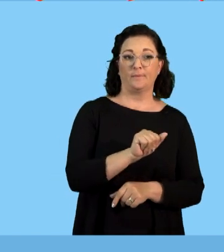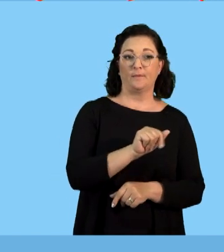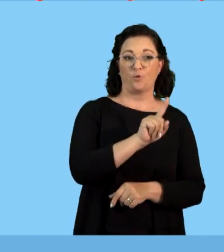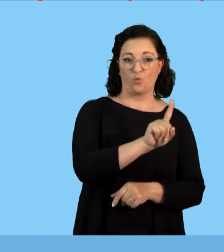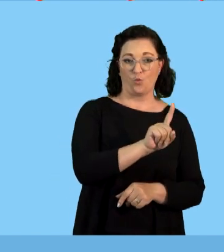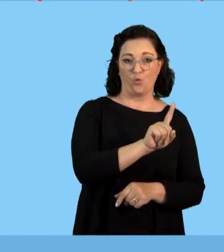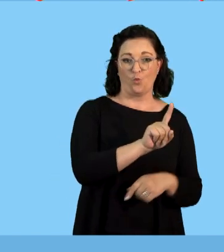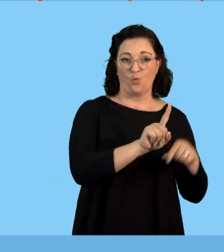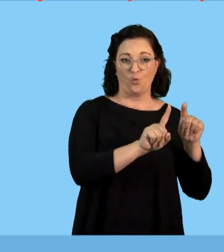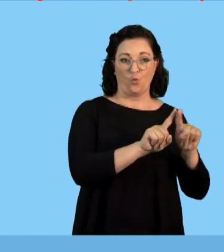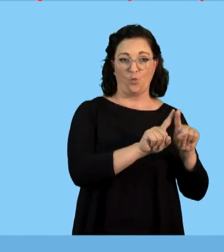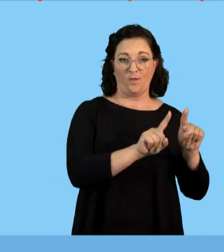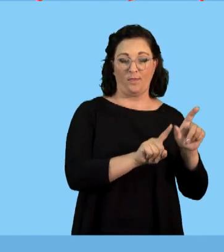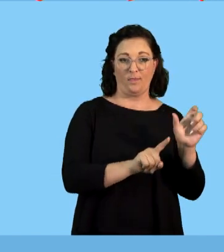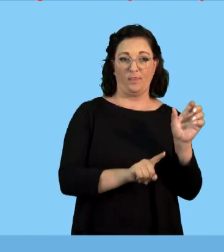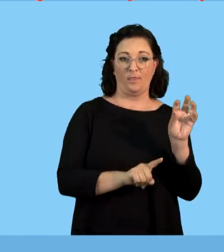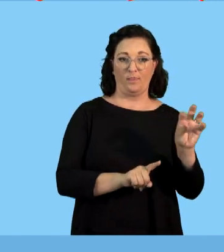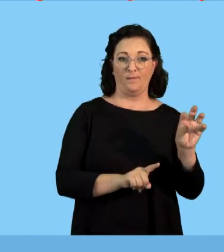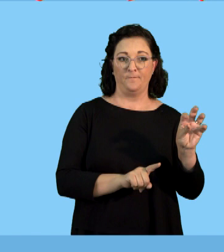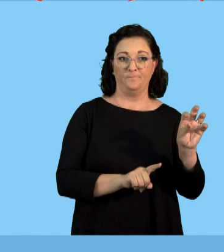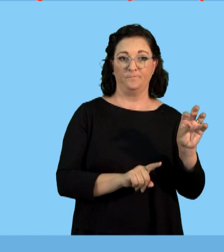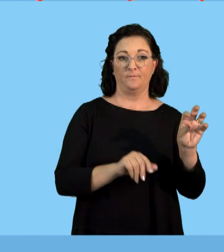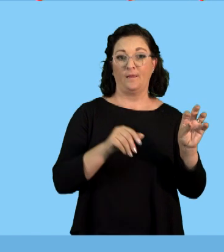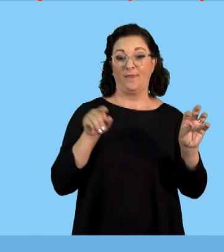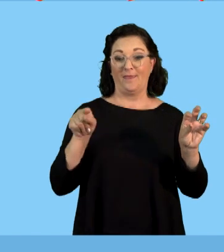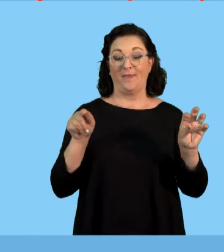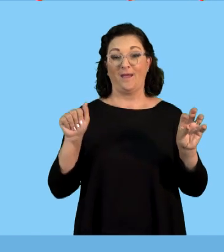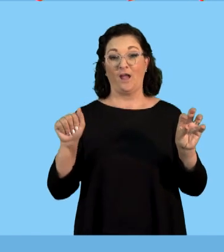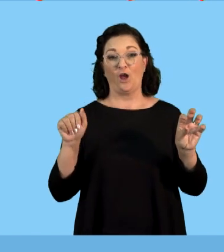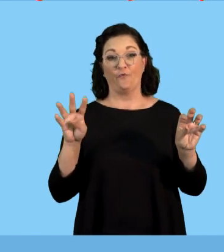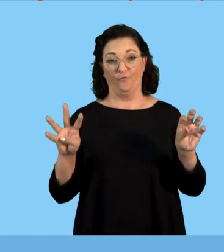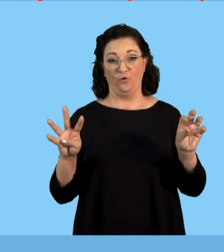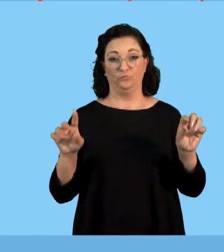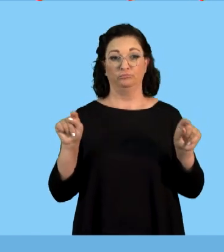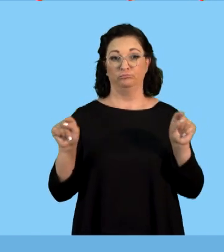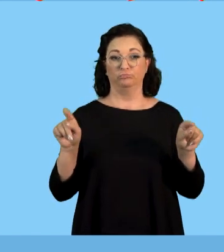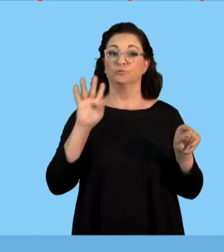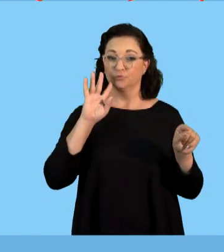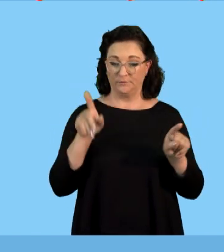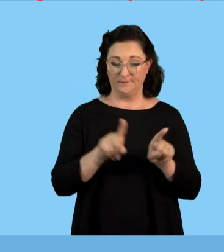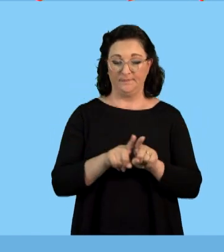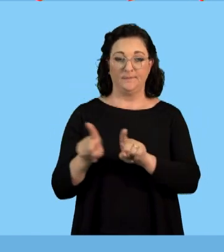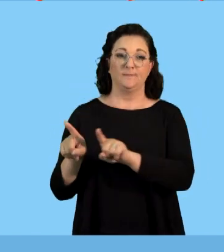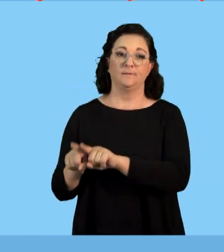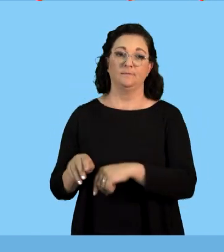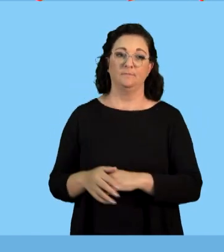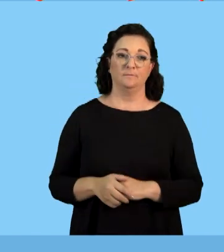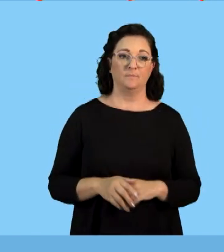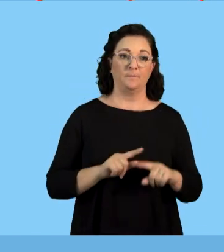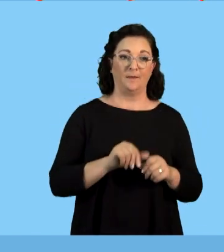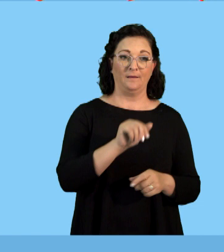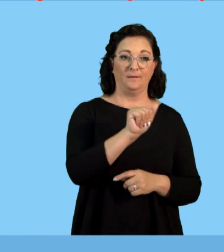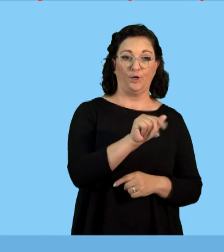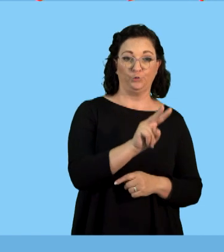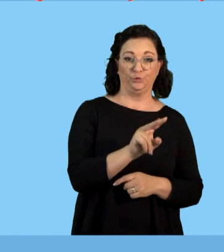current at A1 is going to be equals to the current at A2. The current at A4. However, the current at A2